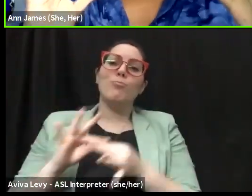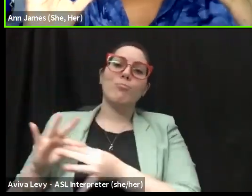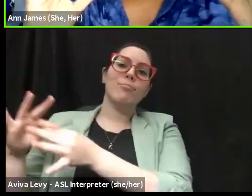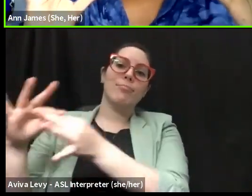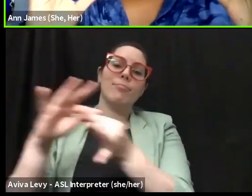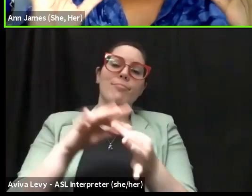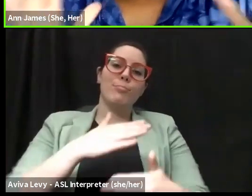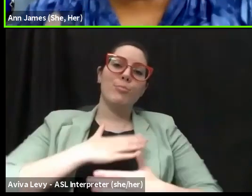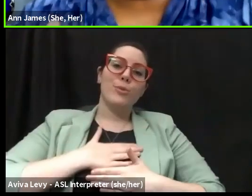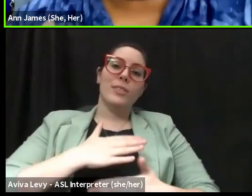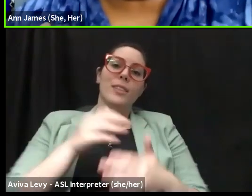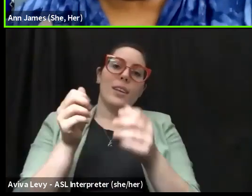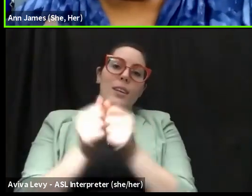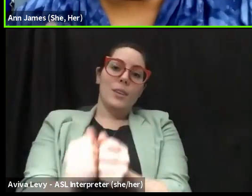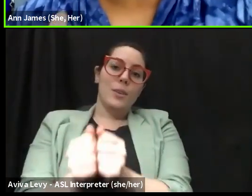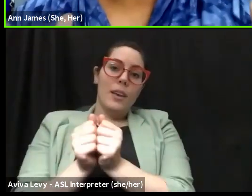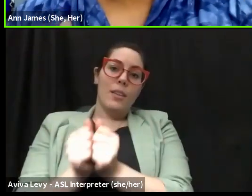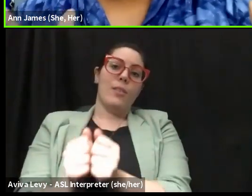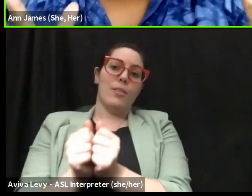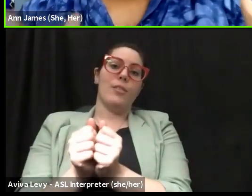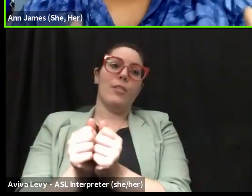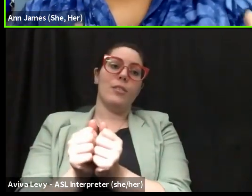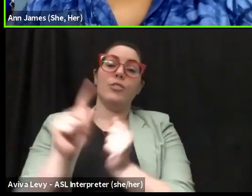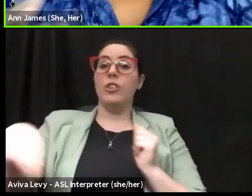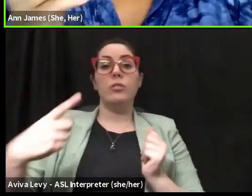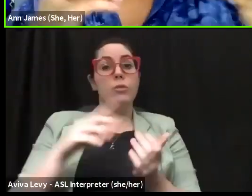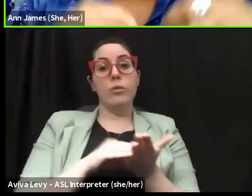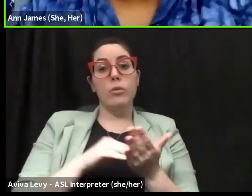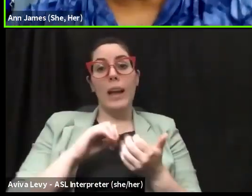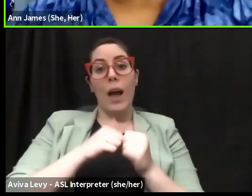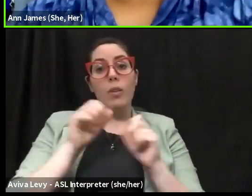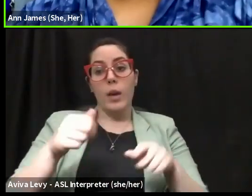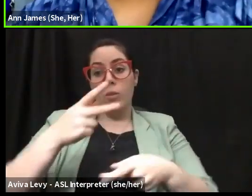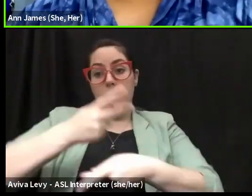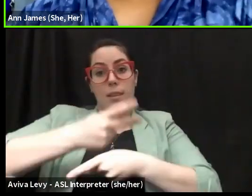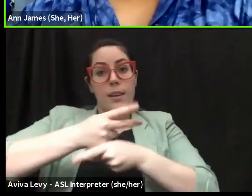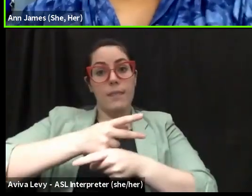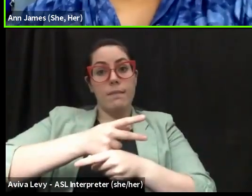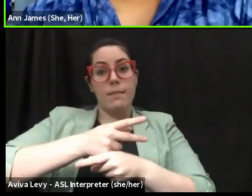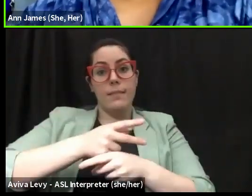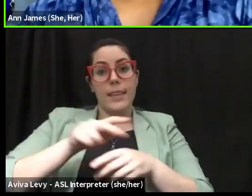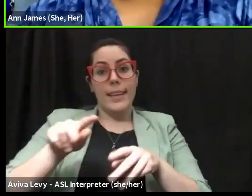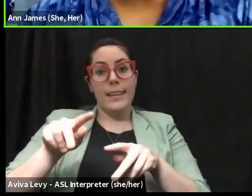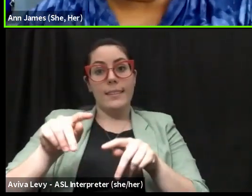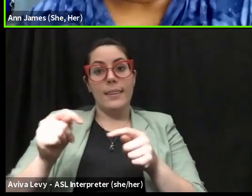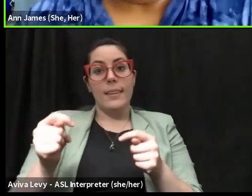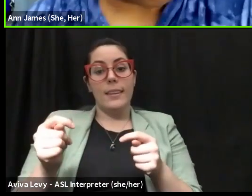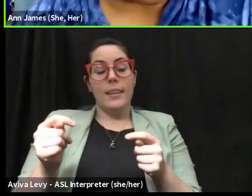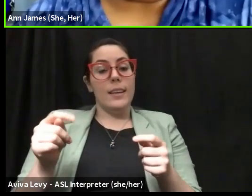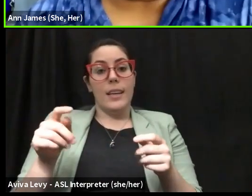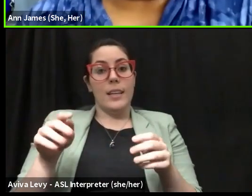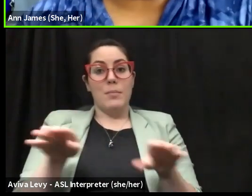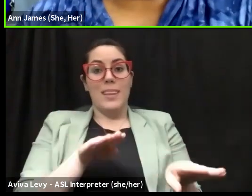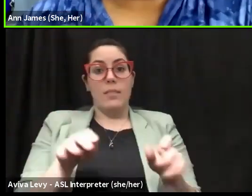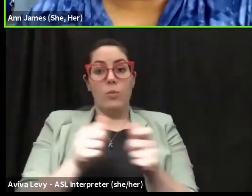and learn how to treat one another better during this time